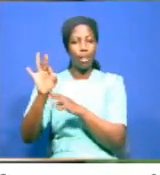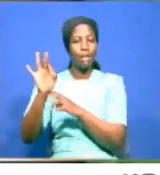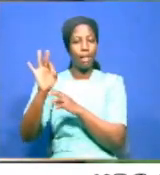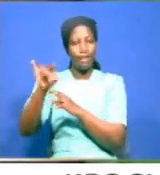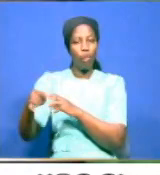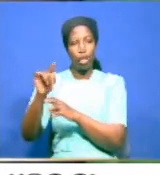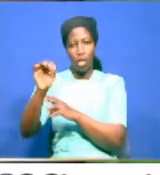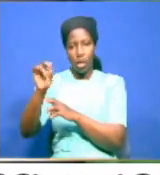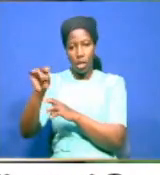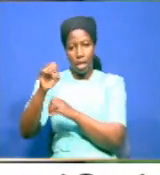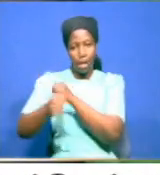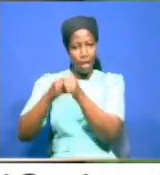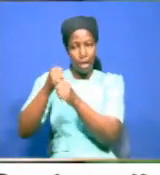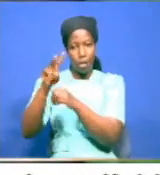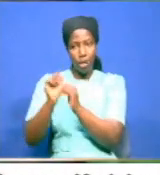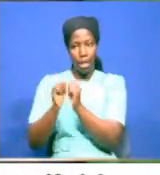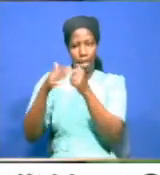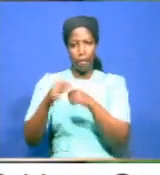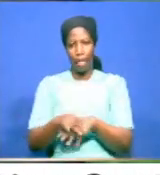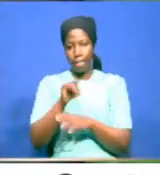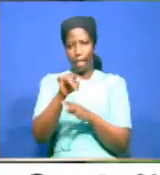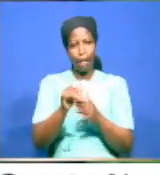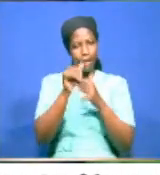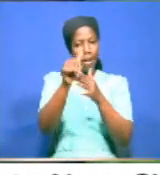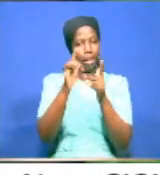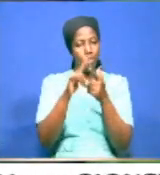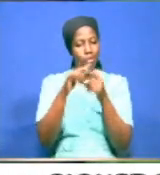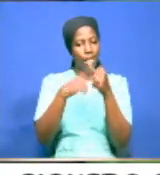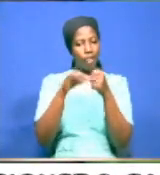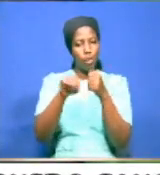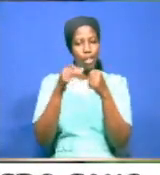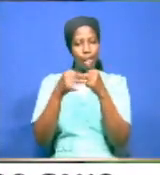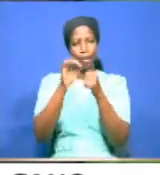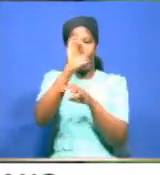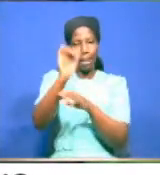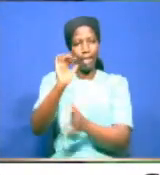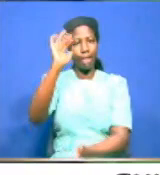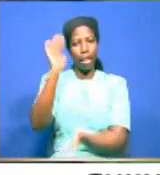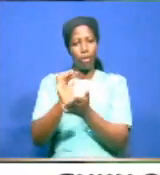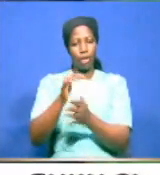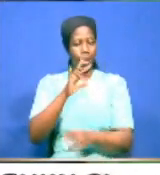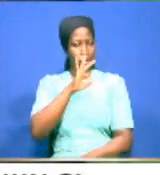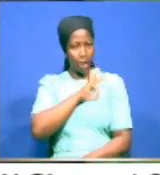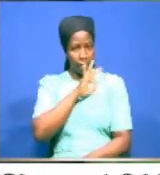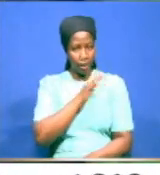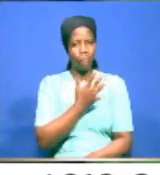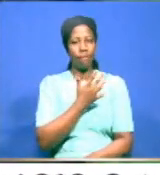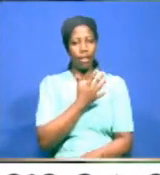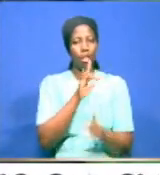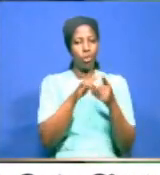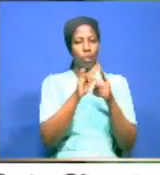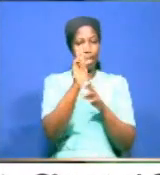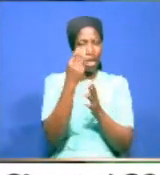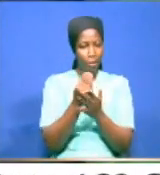in 2019. This resulted in a 7.8% decline in earnings to Kenya